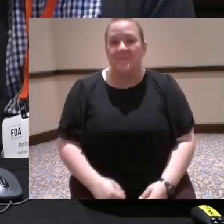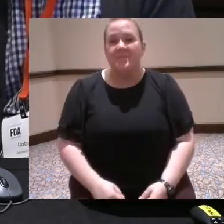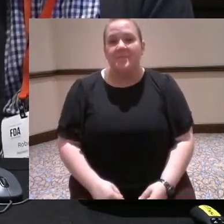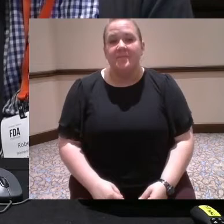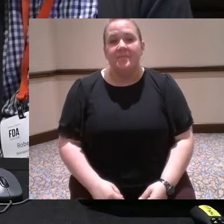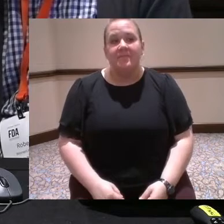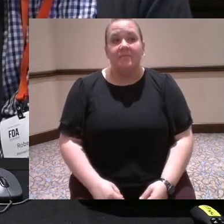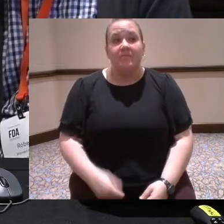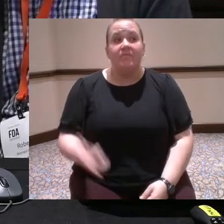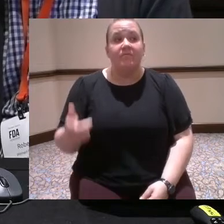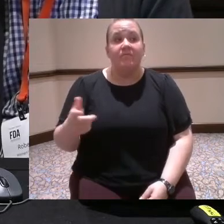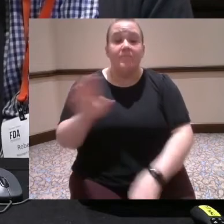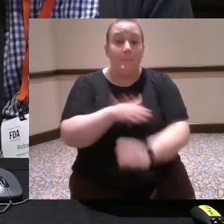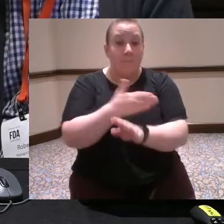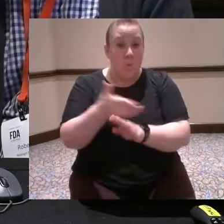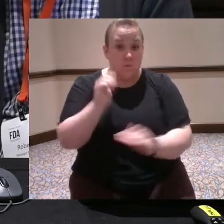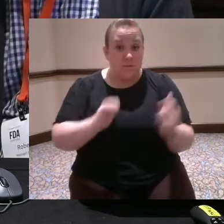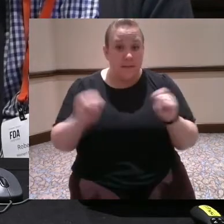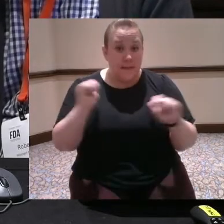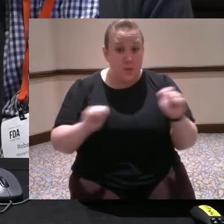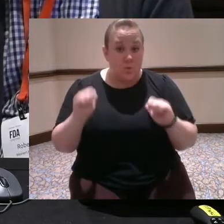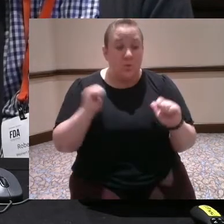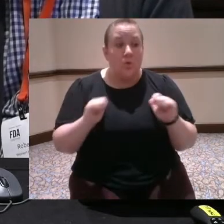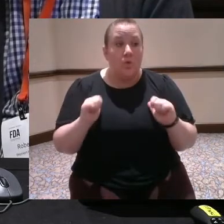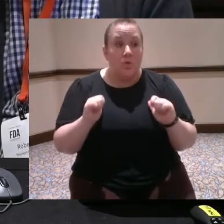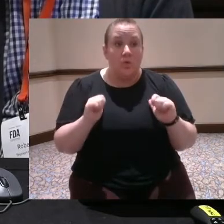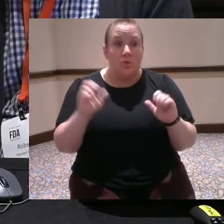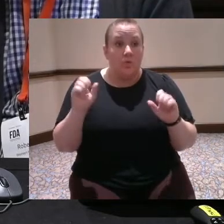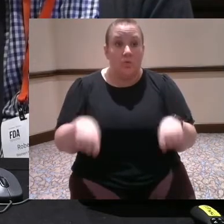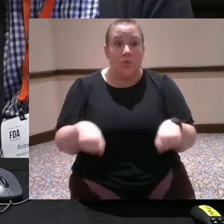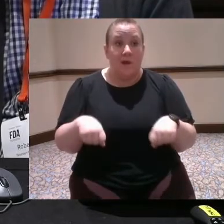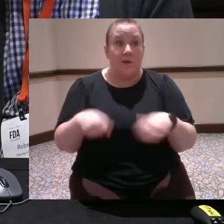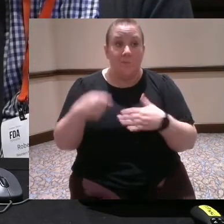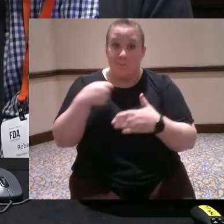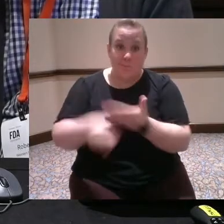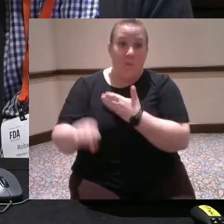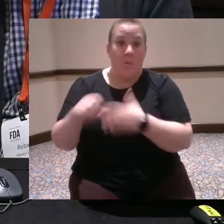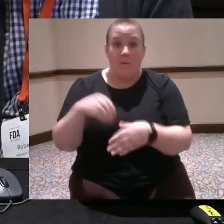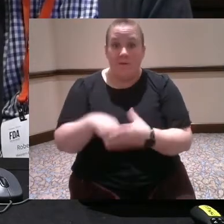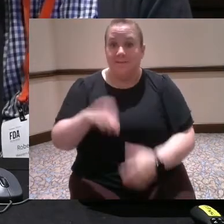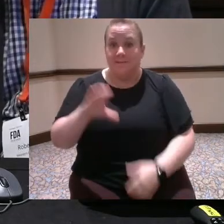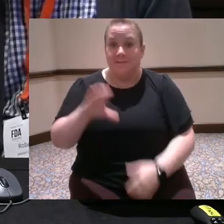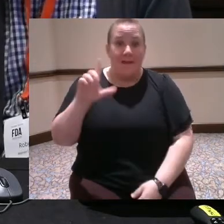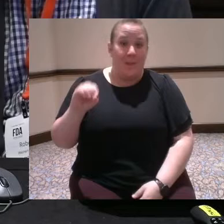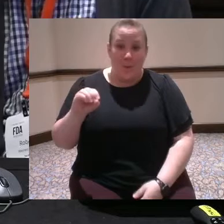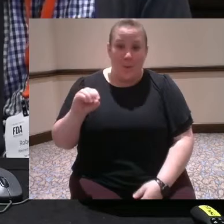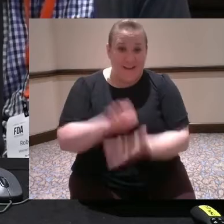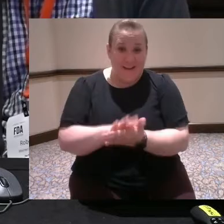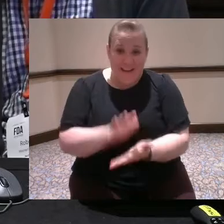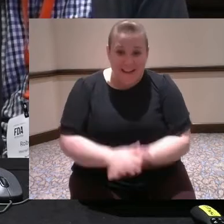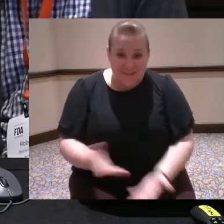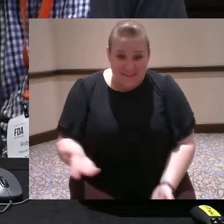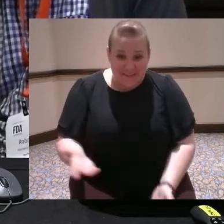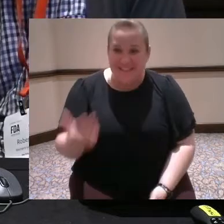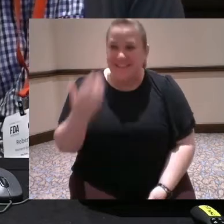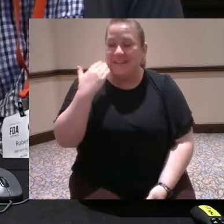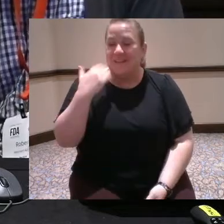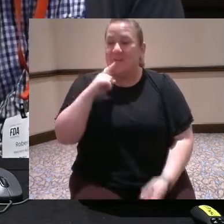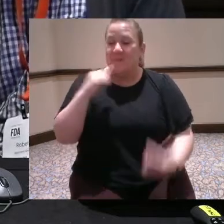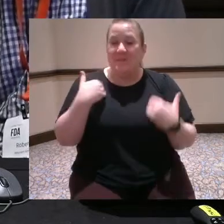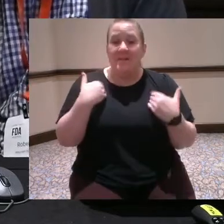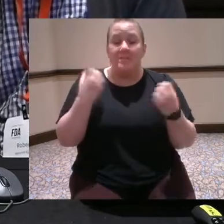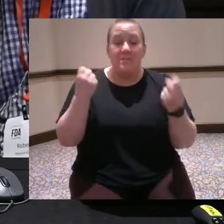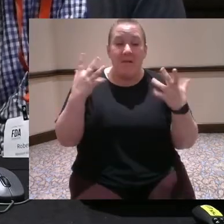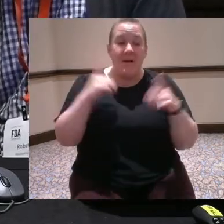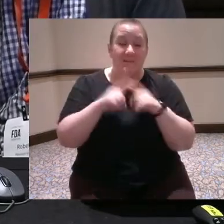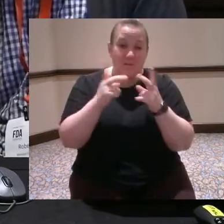Certainly for musical theater, you know, you can be born into CLO Academy almost. And there are so many places